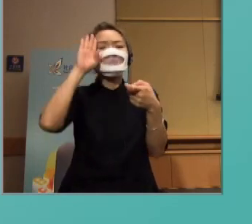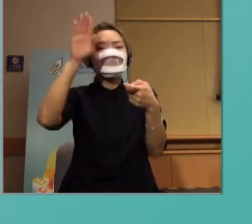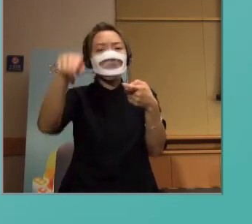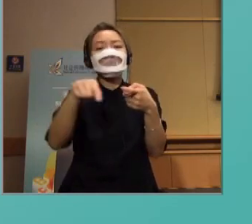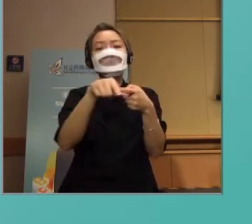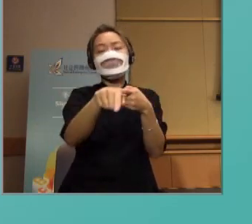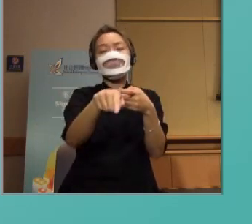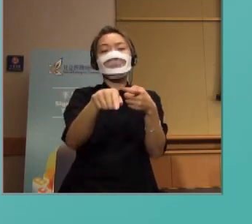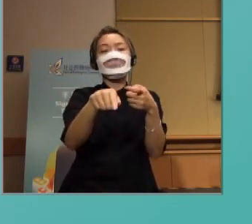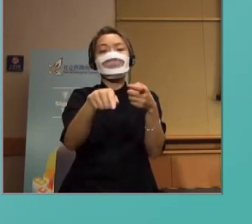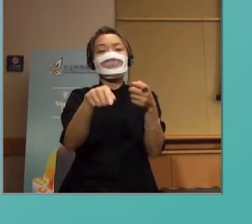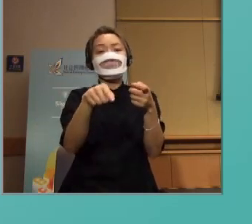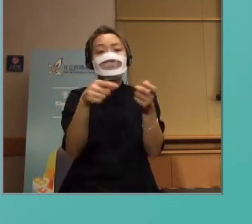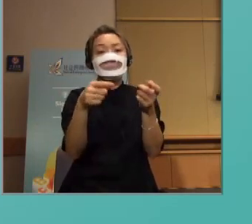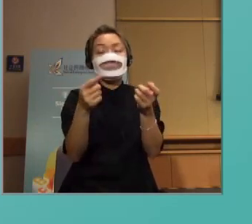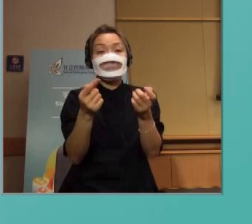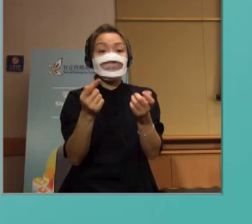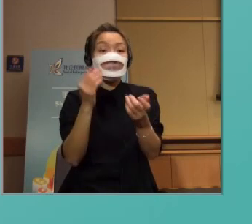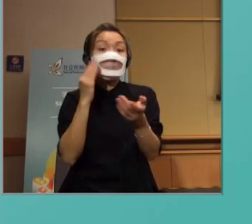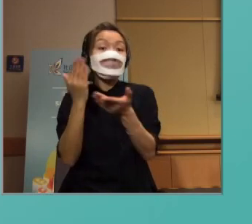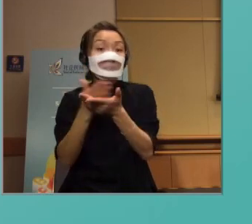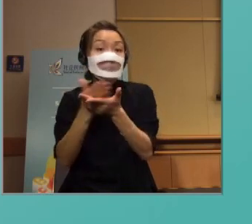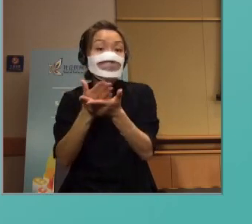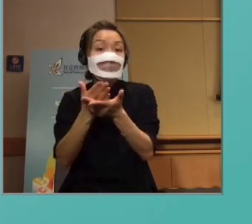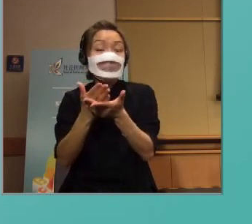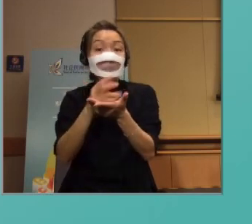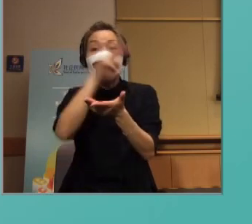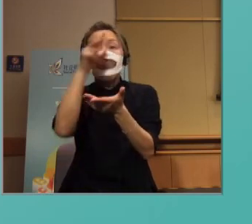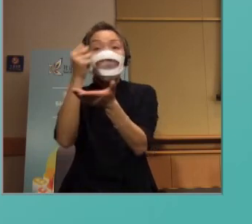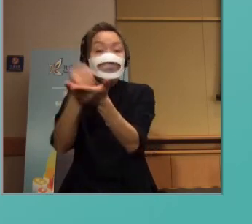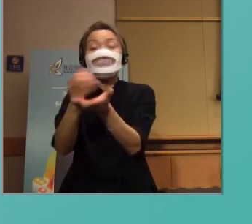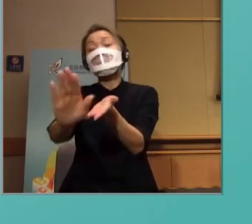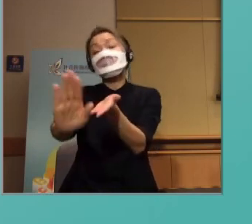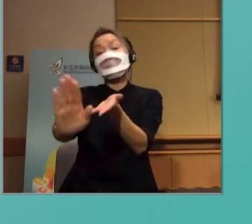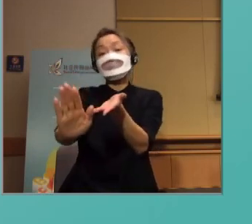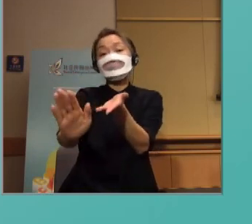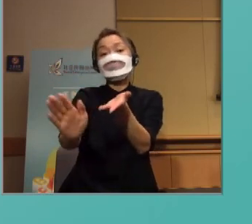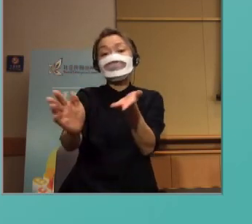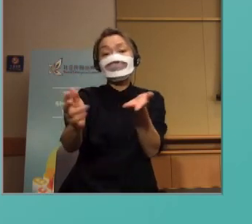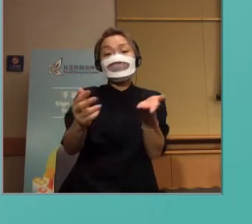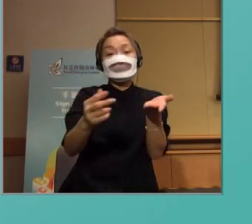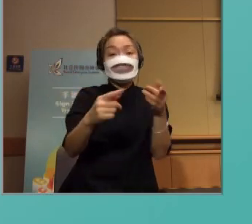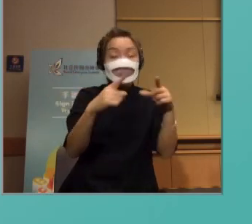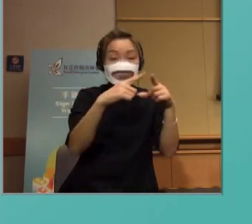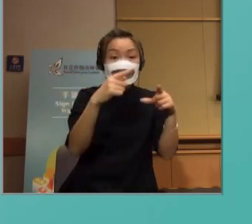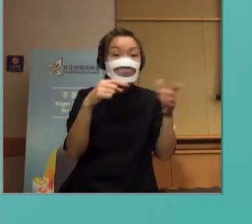interview anymore. You just send them your wallet address. You just send your employer wallet address, and in the